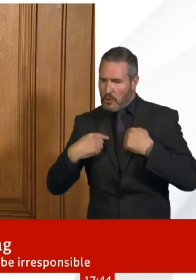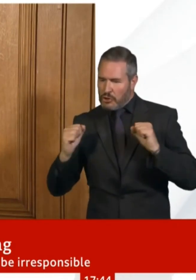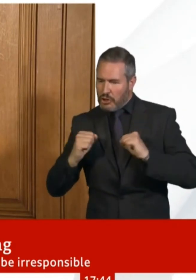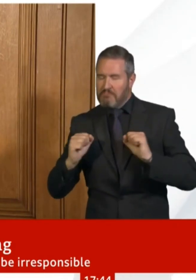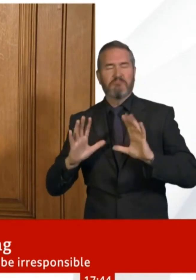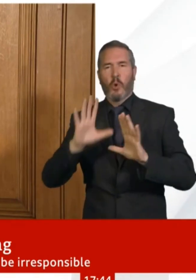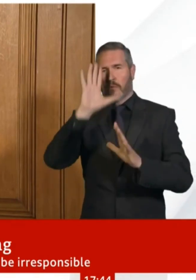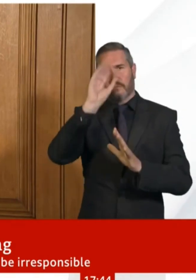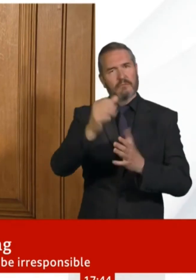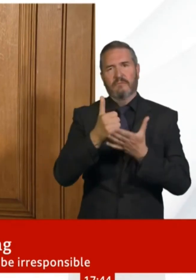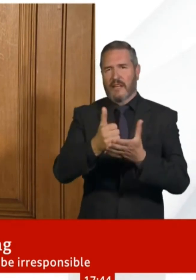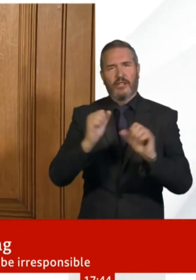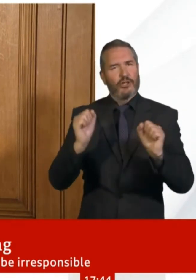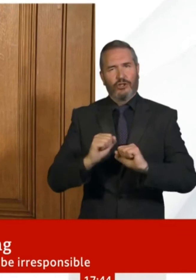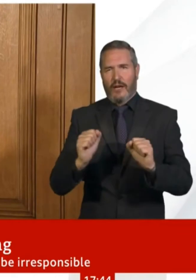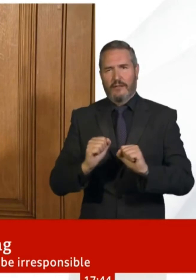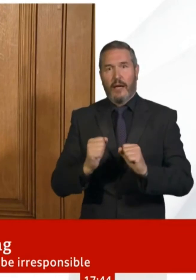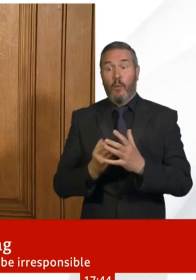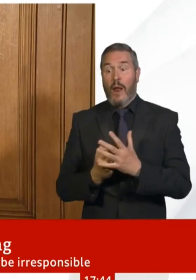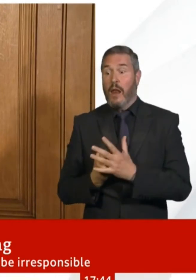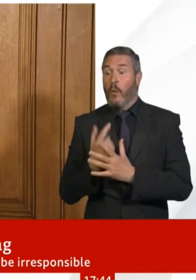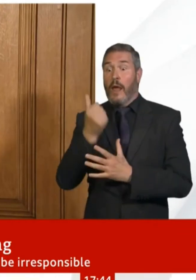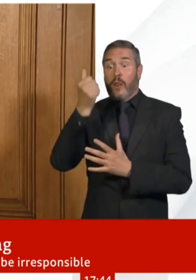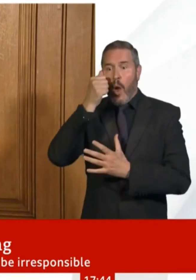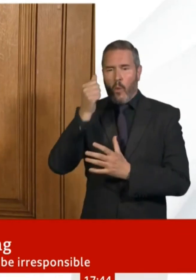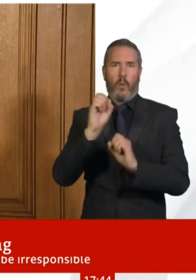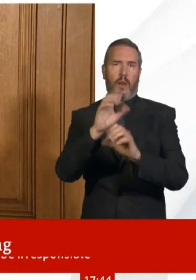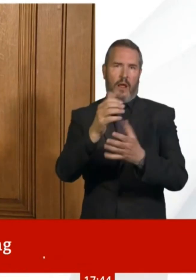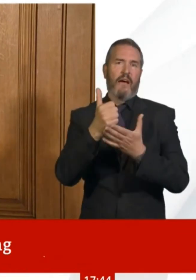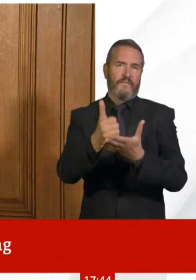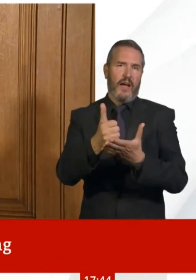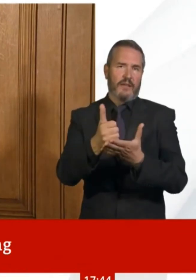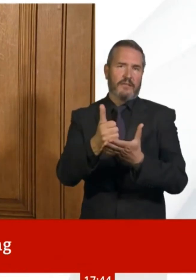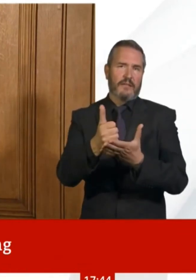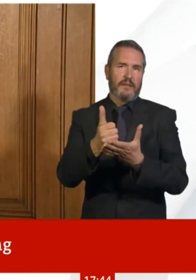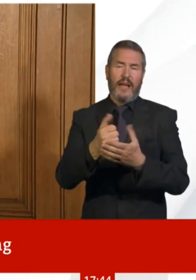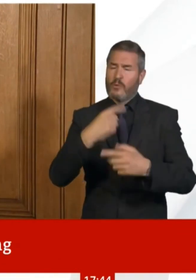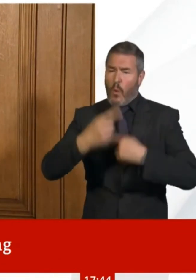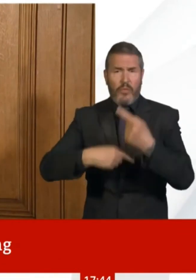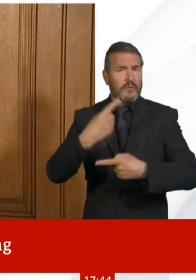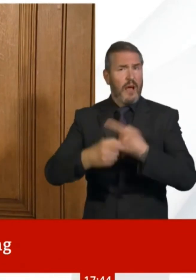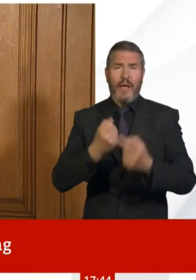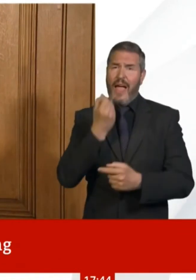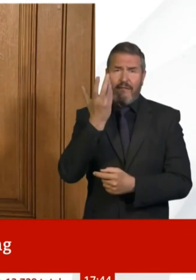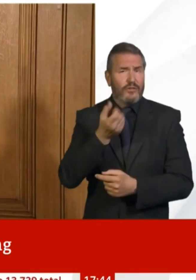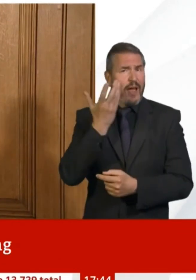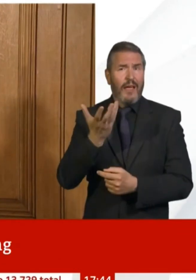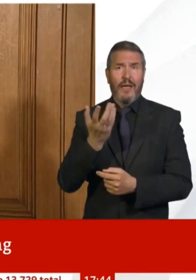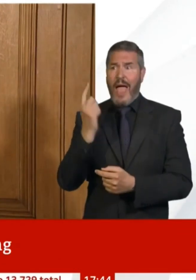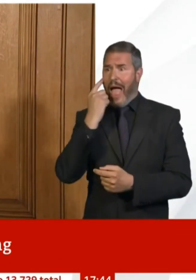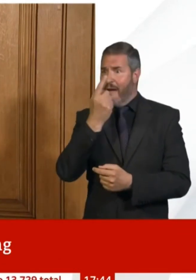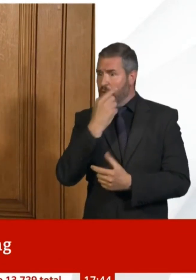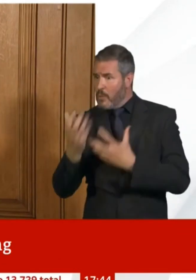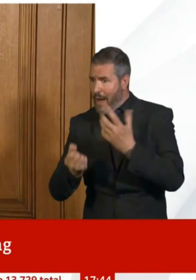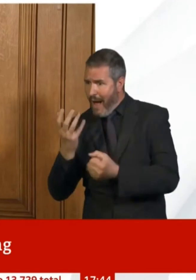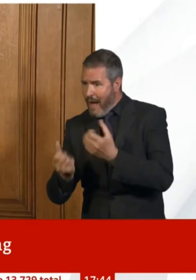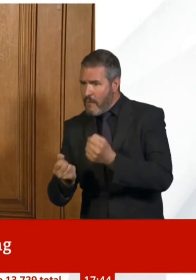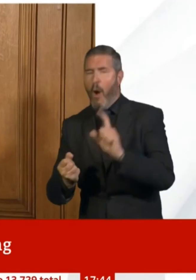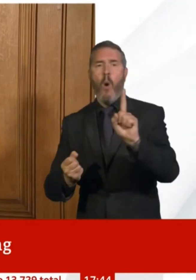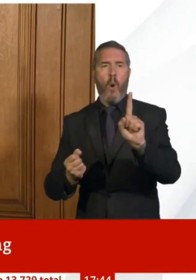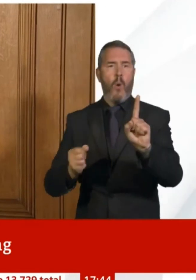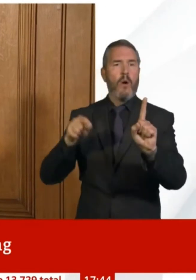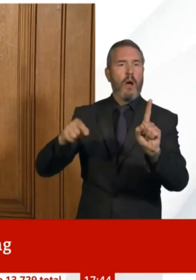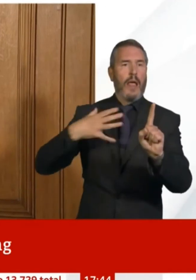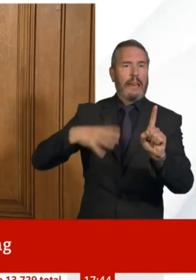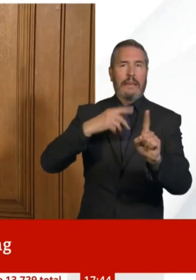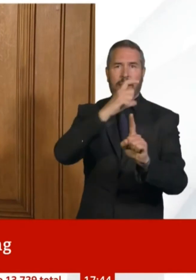point about scientific advice is it evolves, and that is one of the things that we have to do the whole time, is re-examine evidence as it comes in, and that's the reason SAGE has